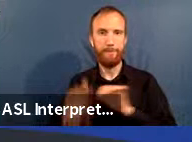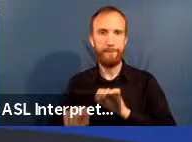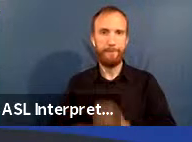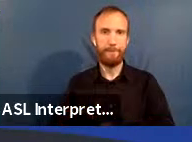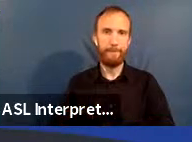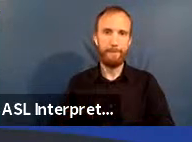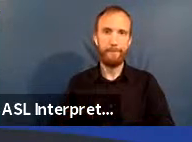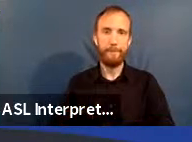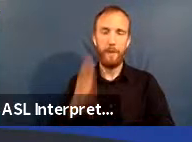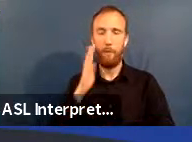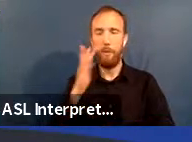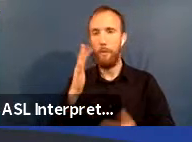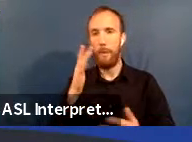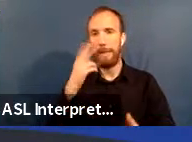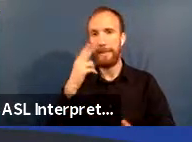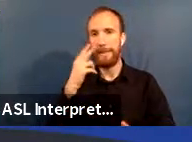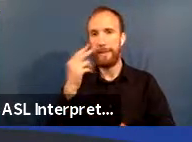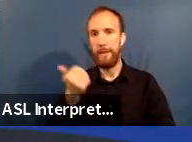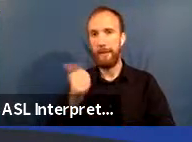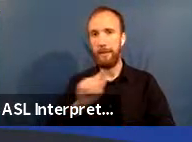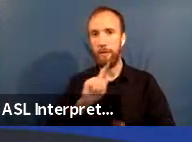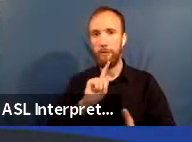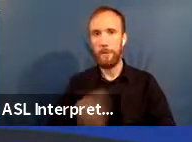surfacing for anyone.